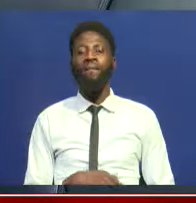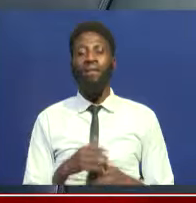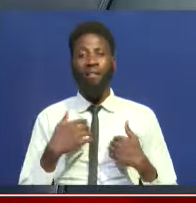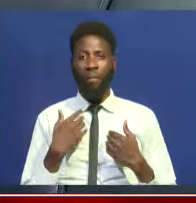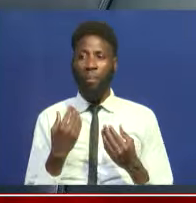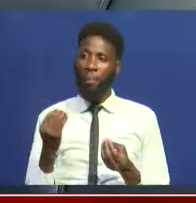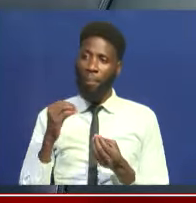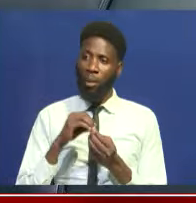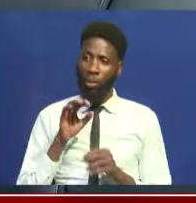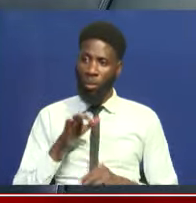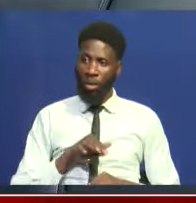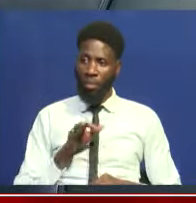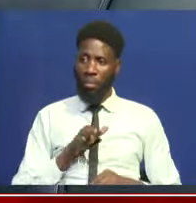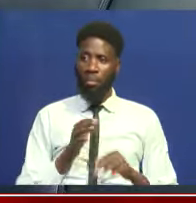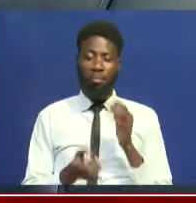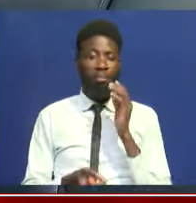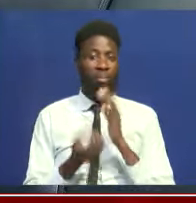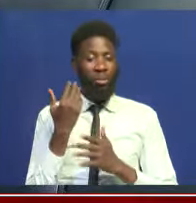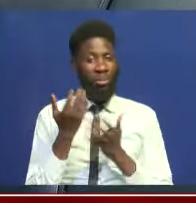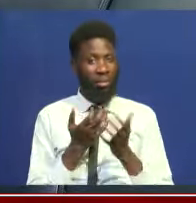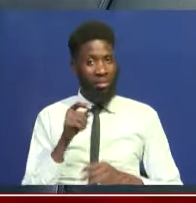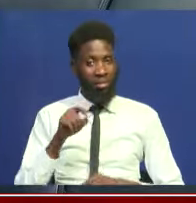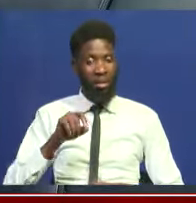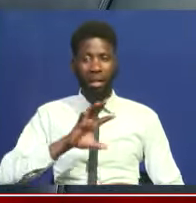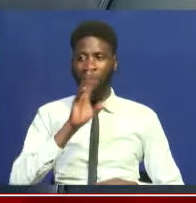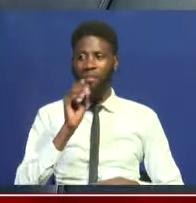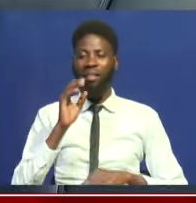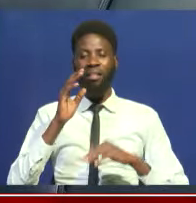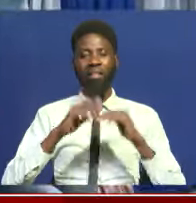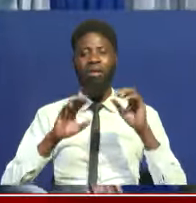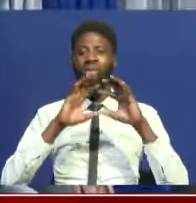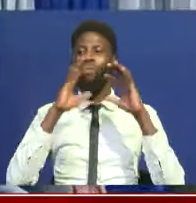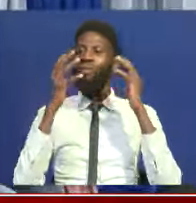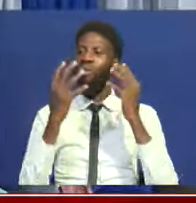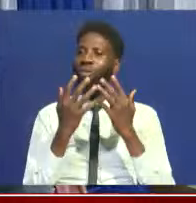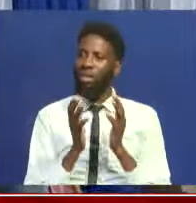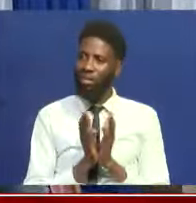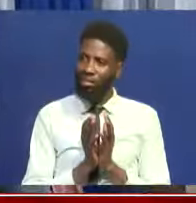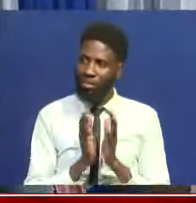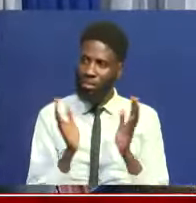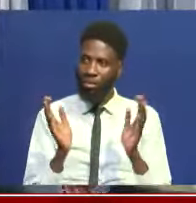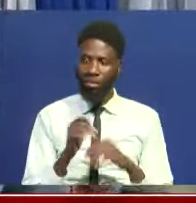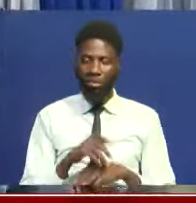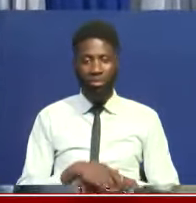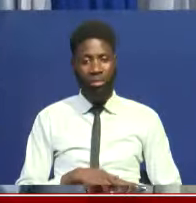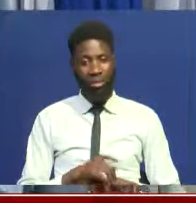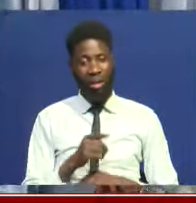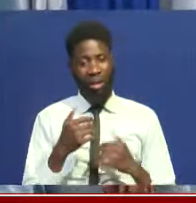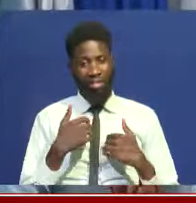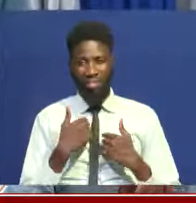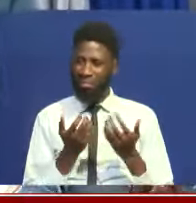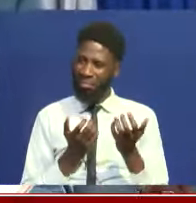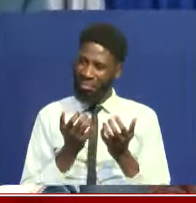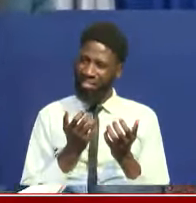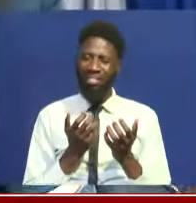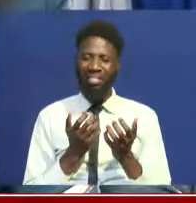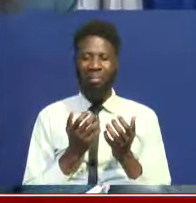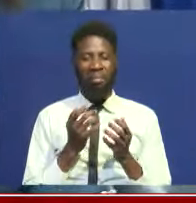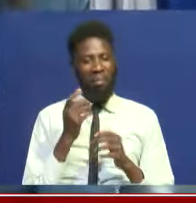women starting businesses on this continent than any other place of the world. You have entrepreneurship in your genes